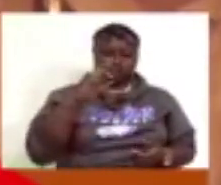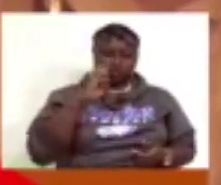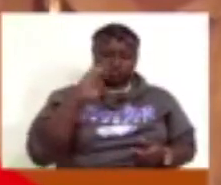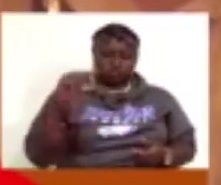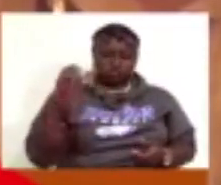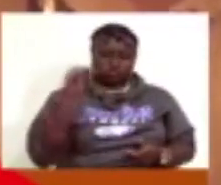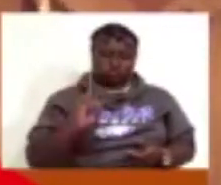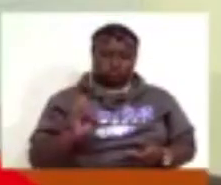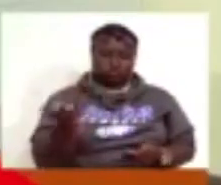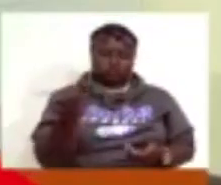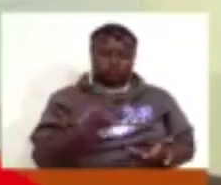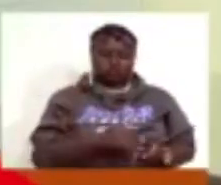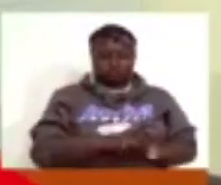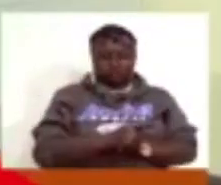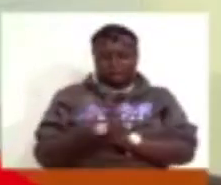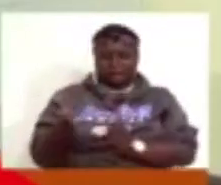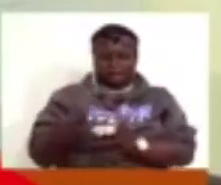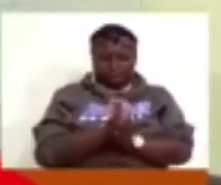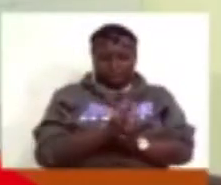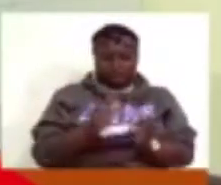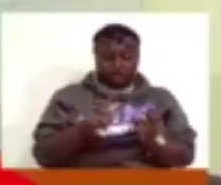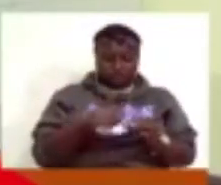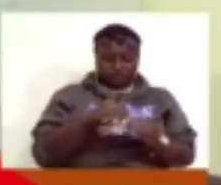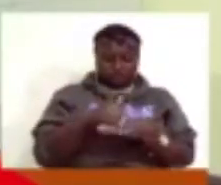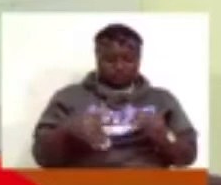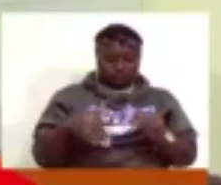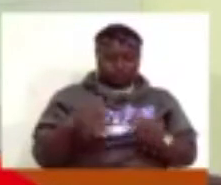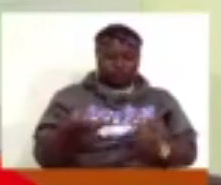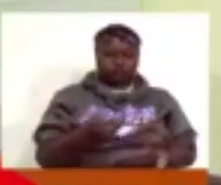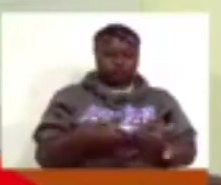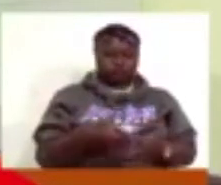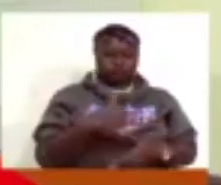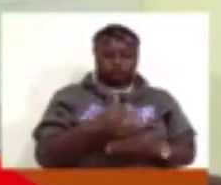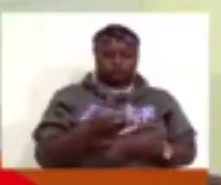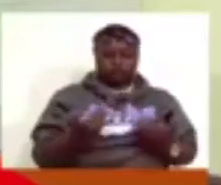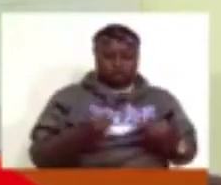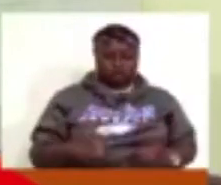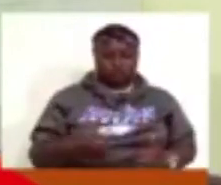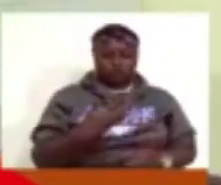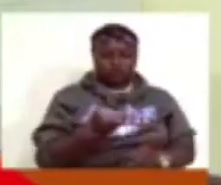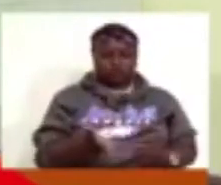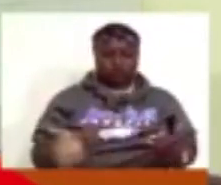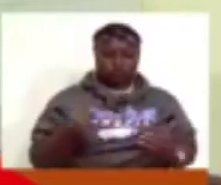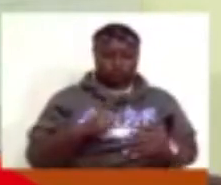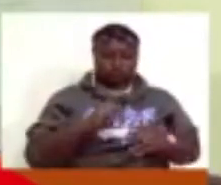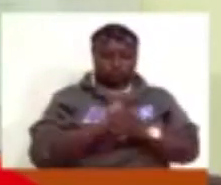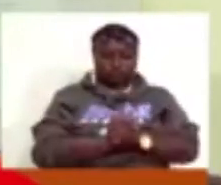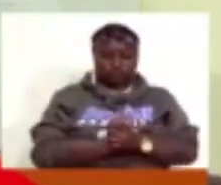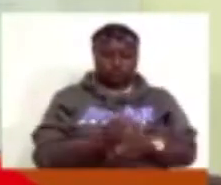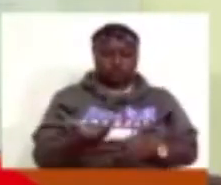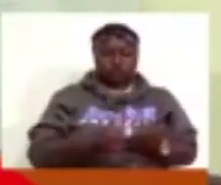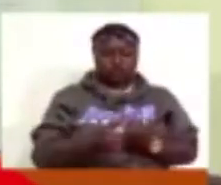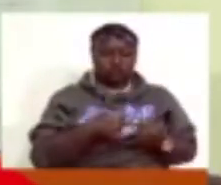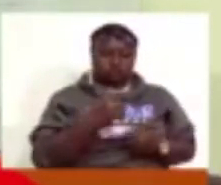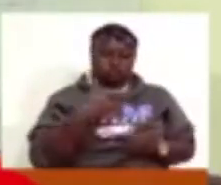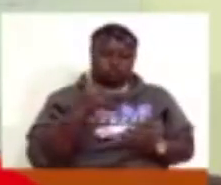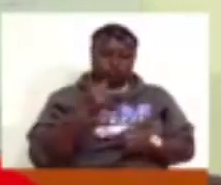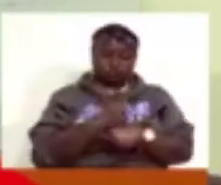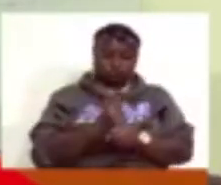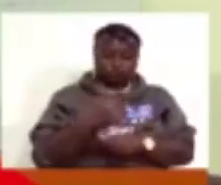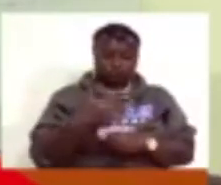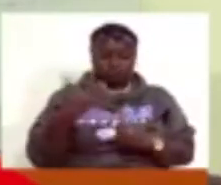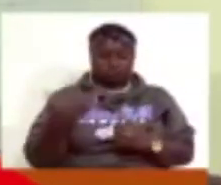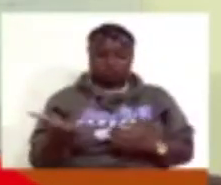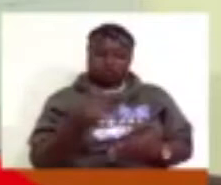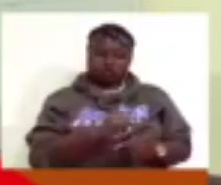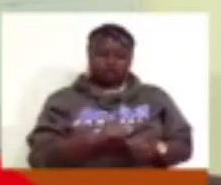aria giturwa giki. The Ogiek community have been loyal to our party. They've worked throughout, and were it not for the misfortune